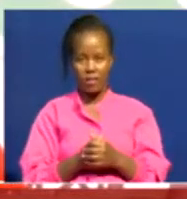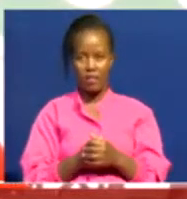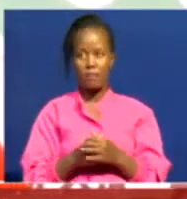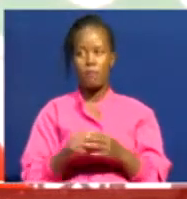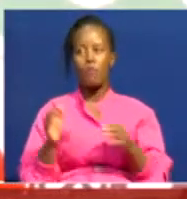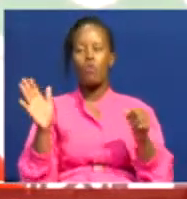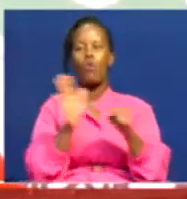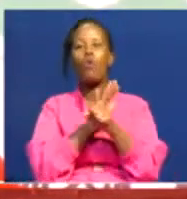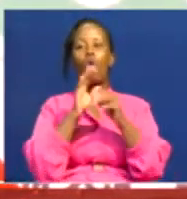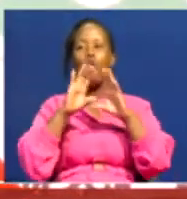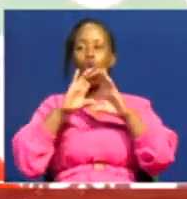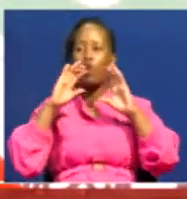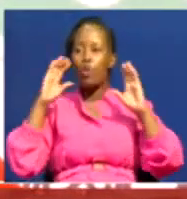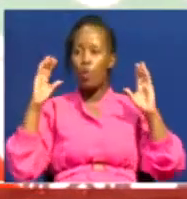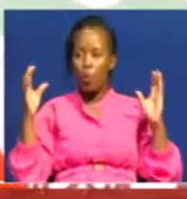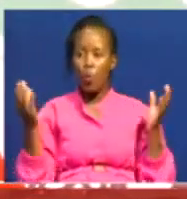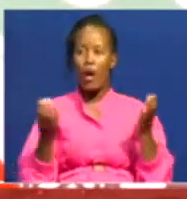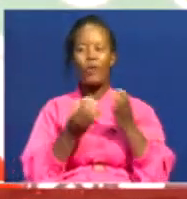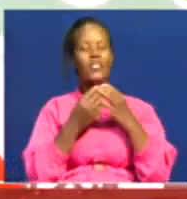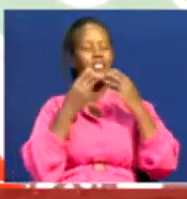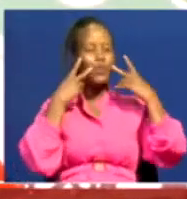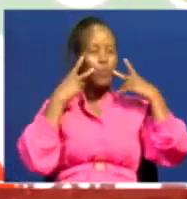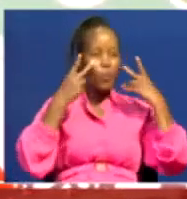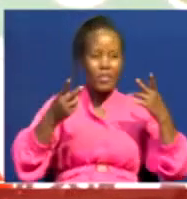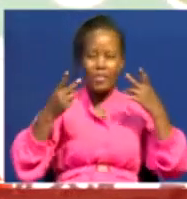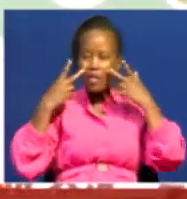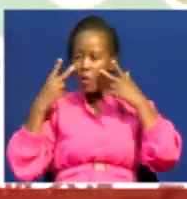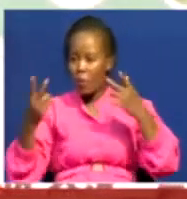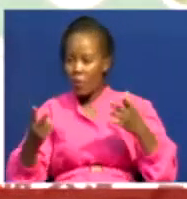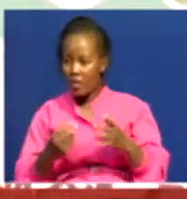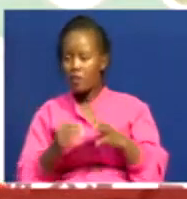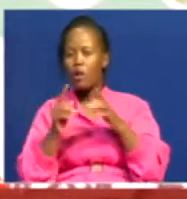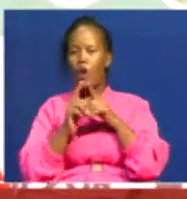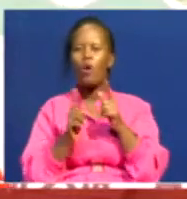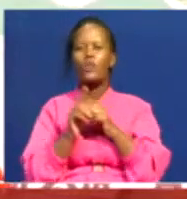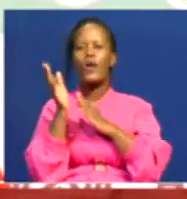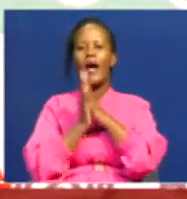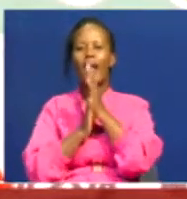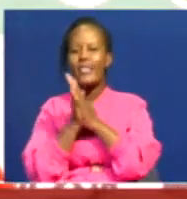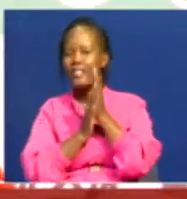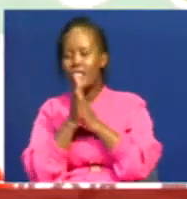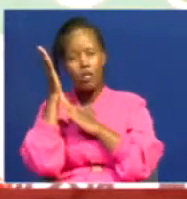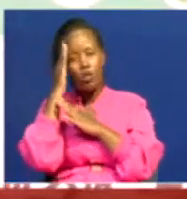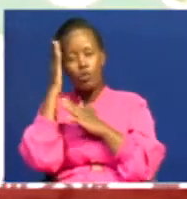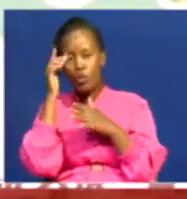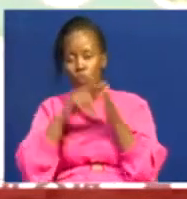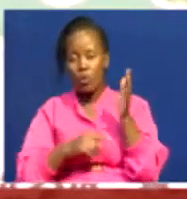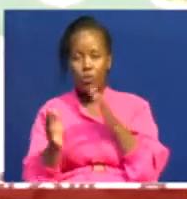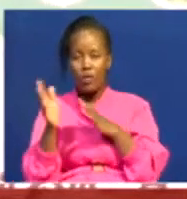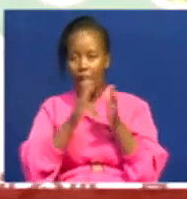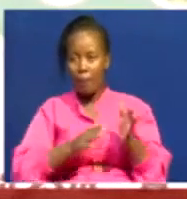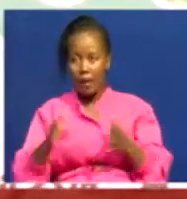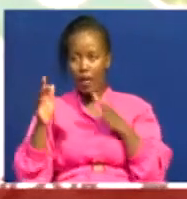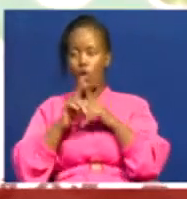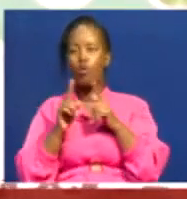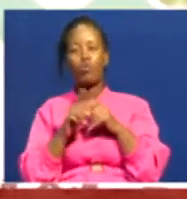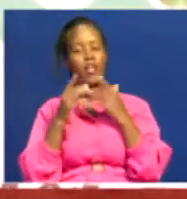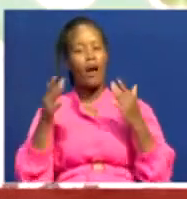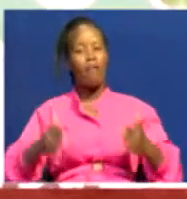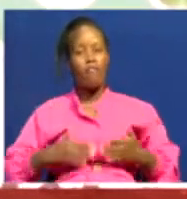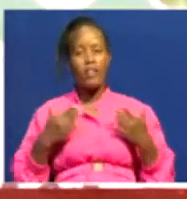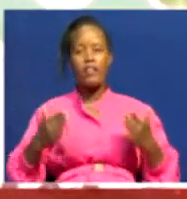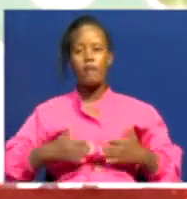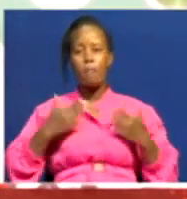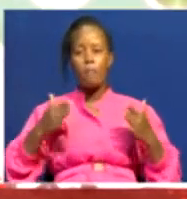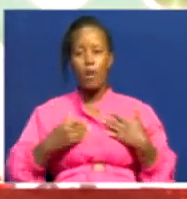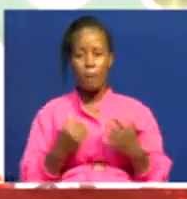is watching what we are doing. They are very eager to know how we organize our events, and they are very happy about it. I have talked to also the person in charge